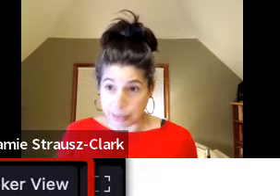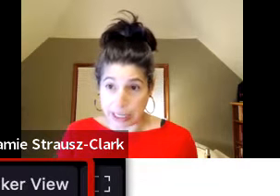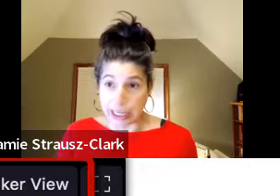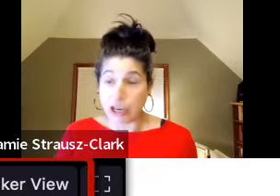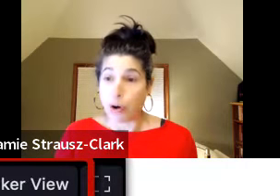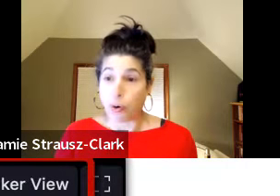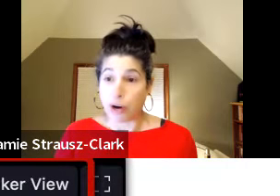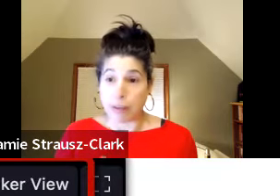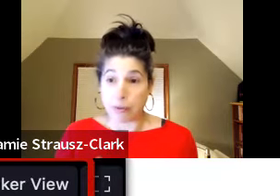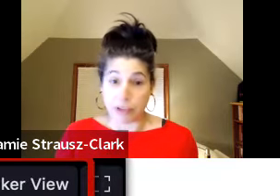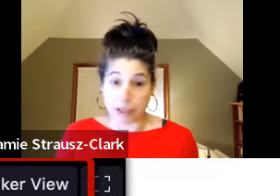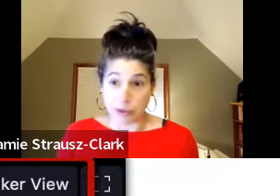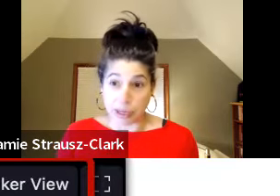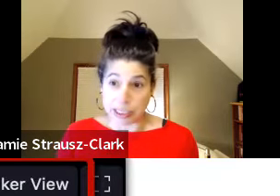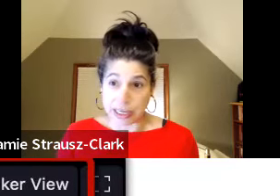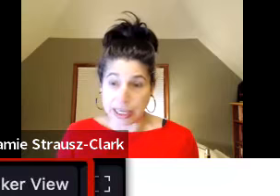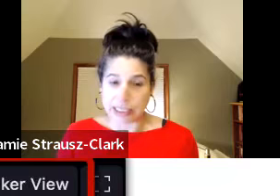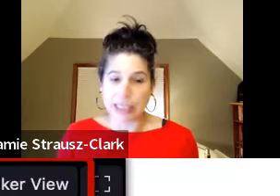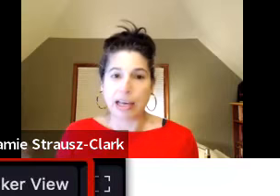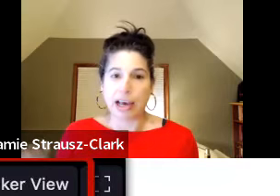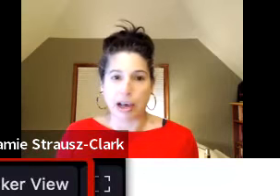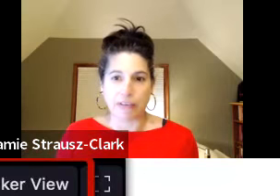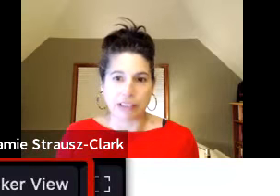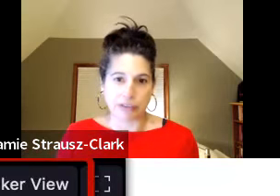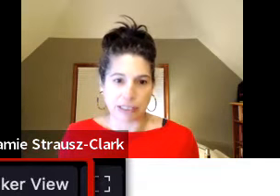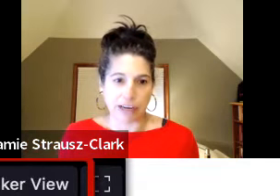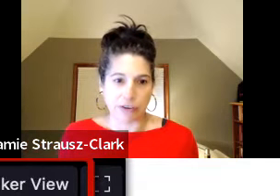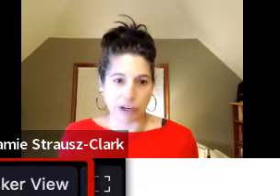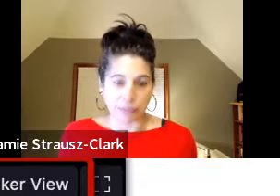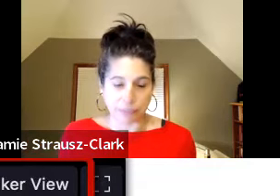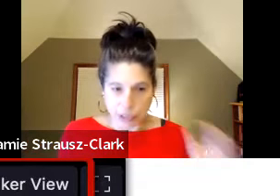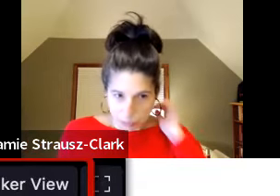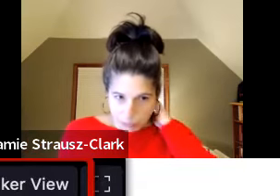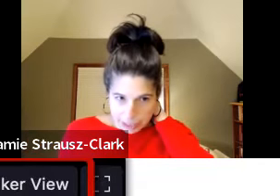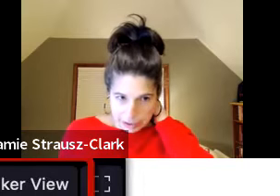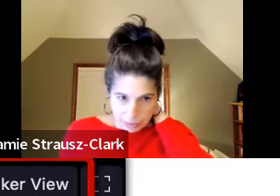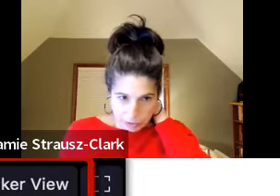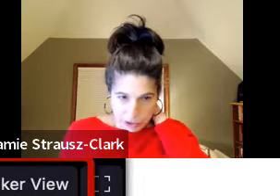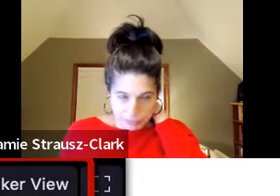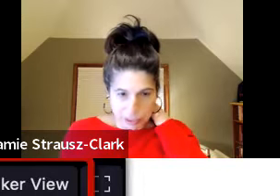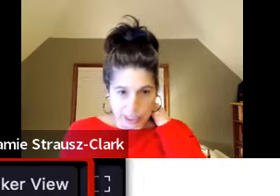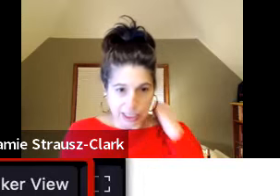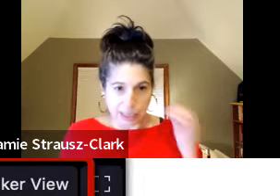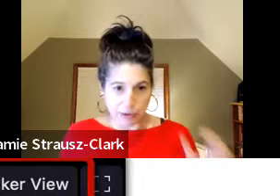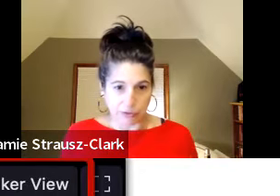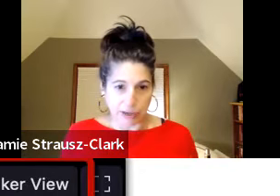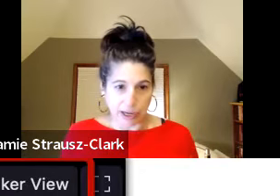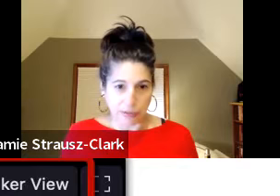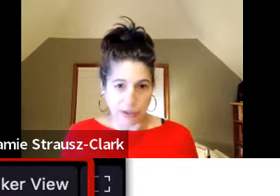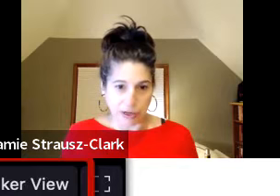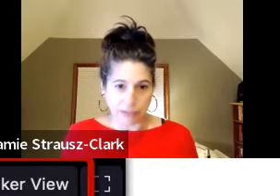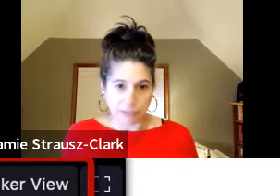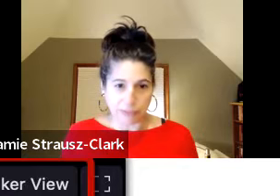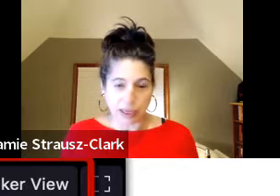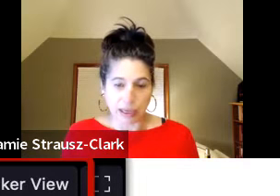CRIS committee or a member of the community tonight, I'll have a different slide for you. So mics on mute, keep your video